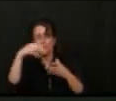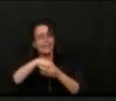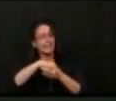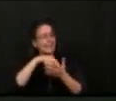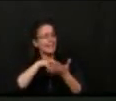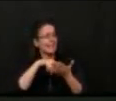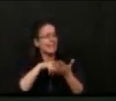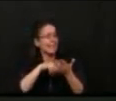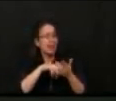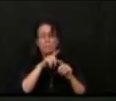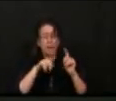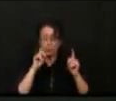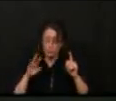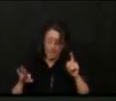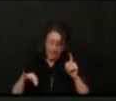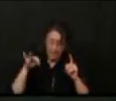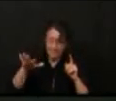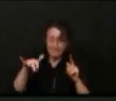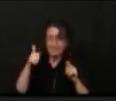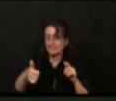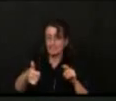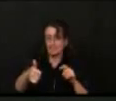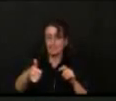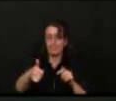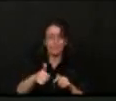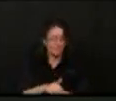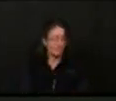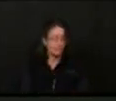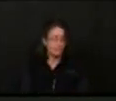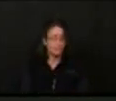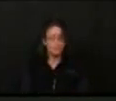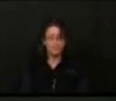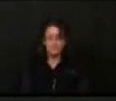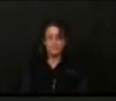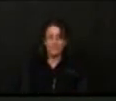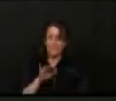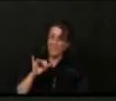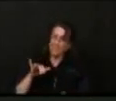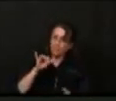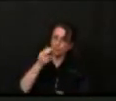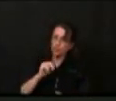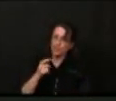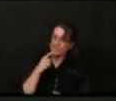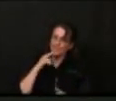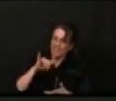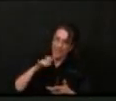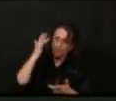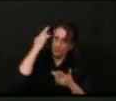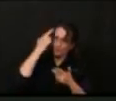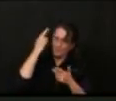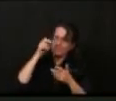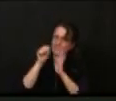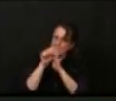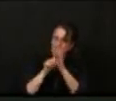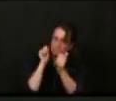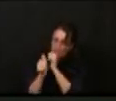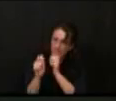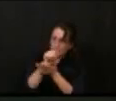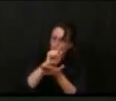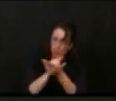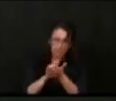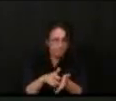You can control what's in that bag. Which is the impetus behind doing this. And yeah, it's exactly. To get us to and recycle why more. The state decided that everybody's got